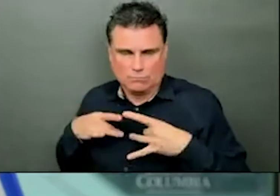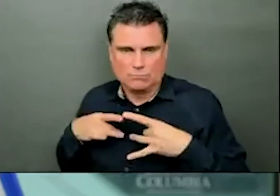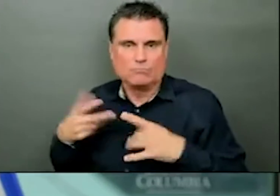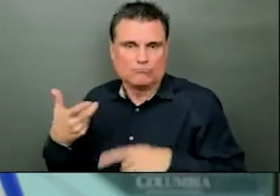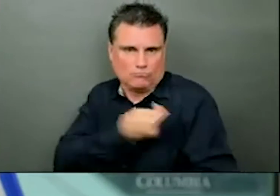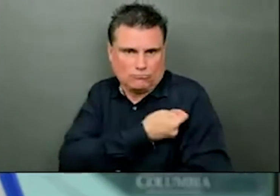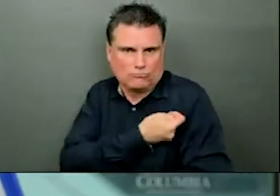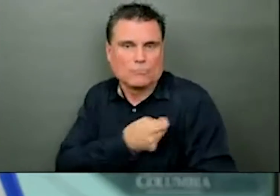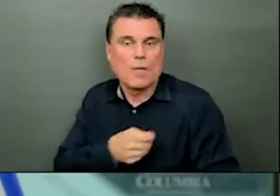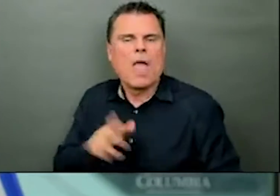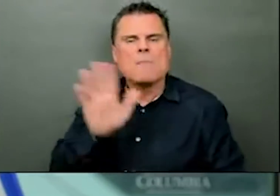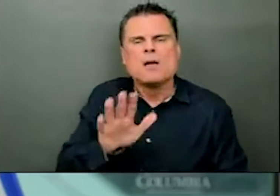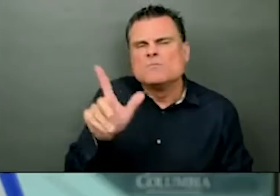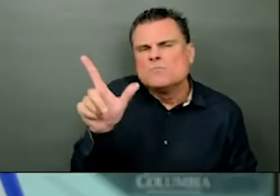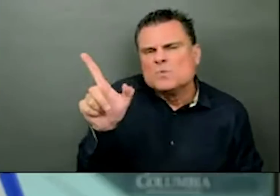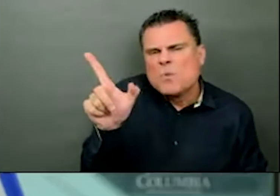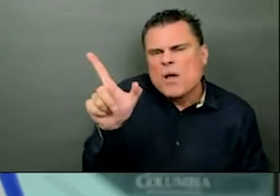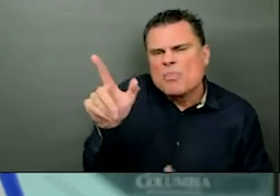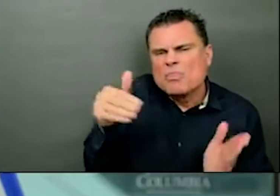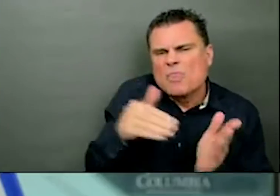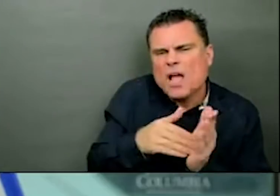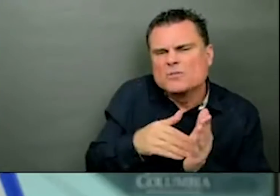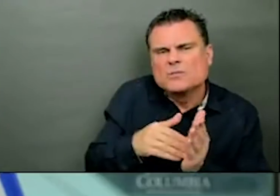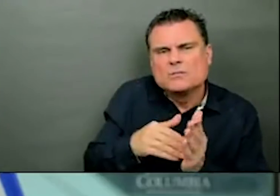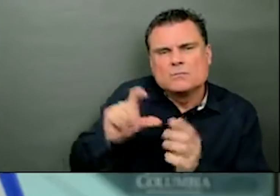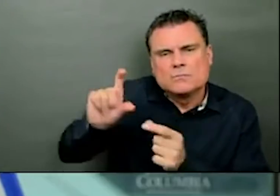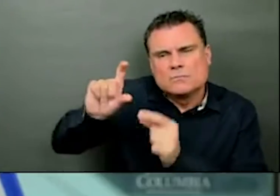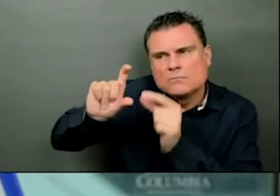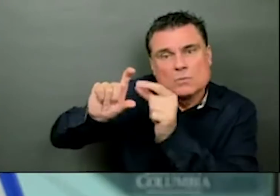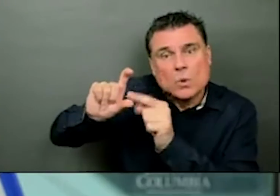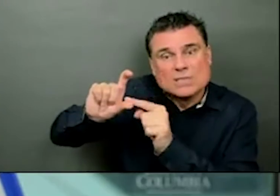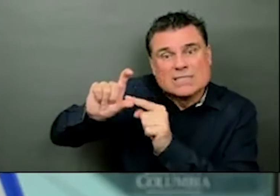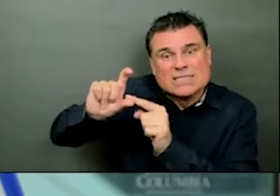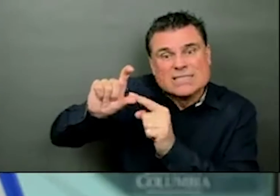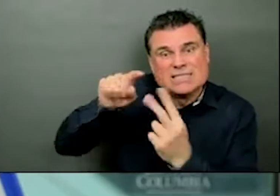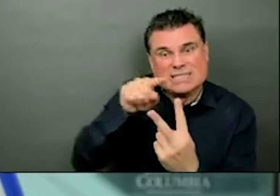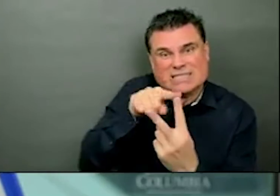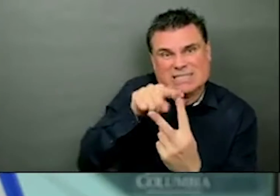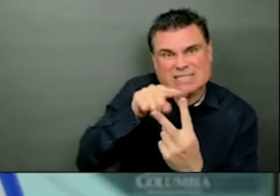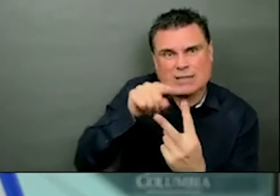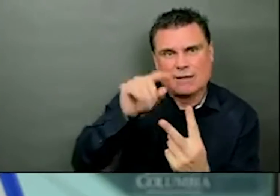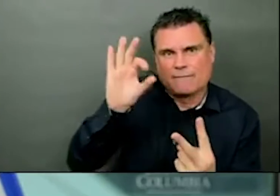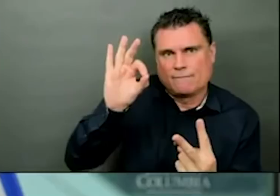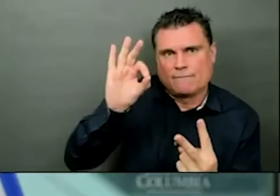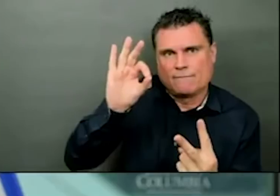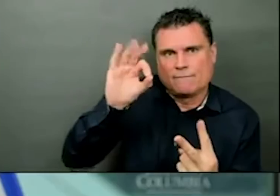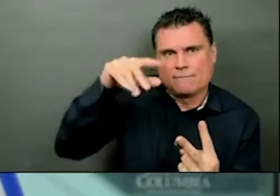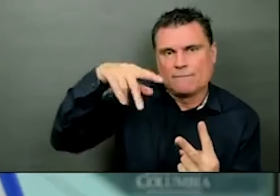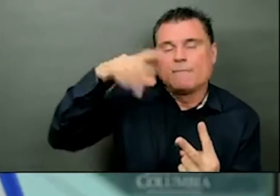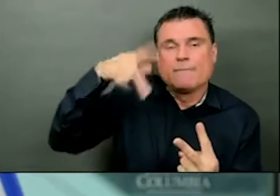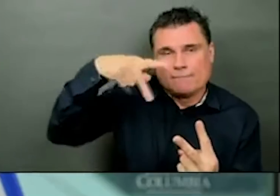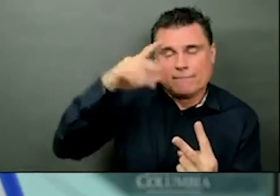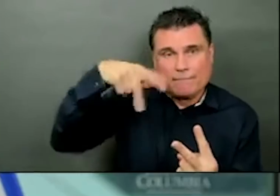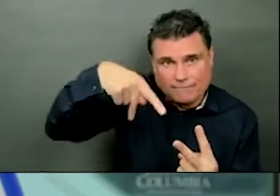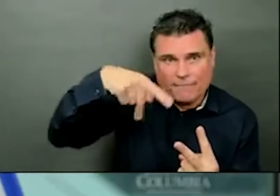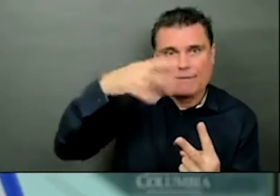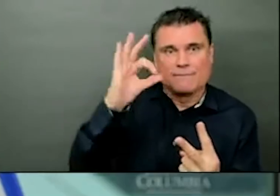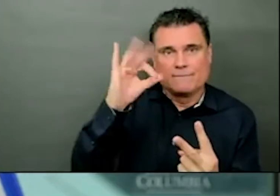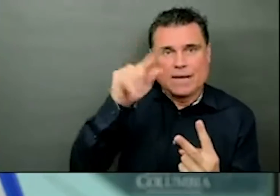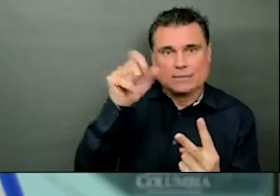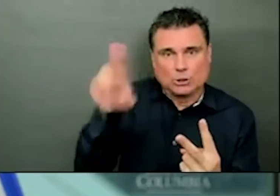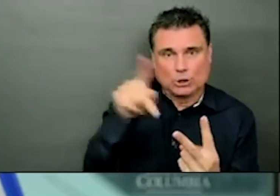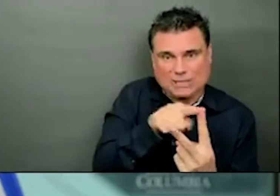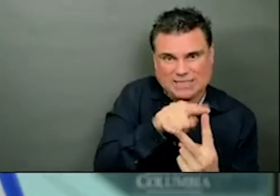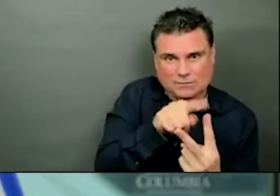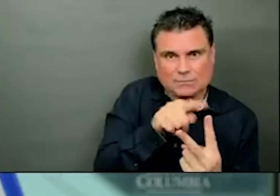of the Pfizer vaccine over 3 weeks. And next week, we are expecting to receive considerably more, according to the federal